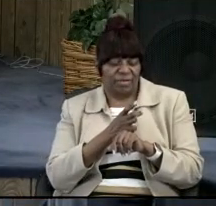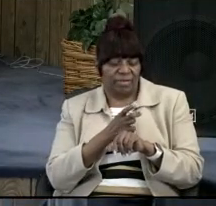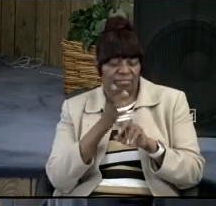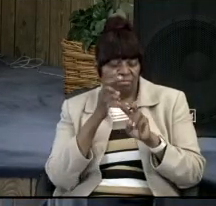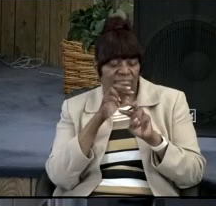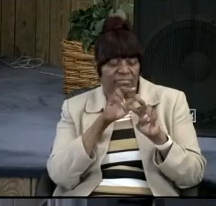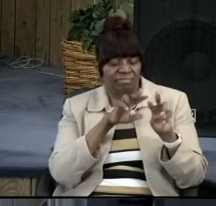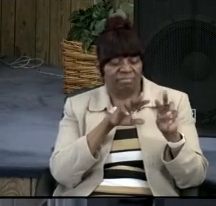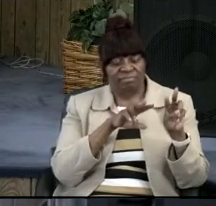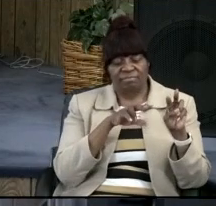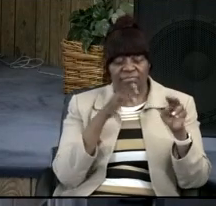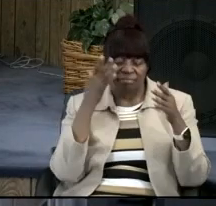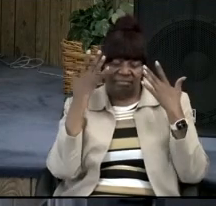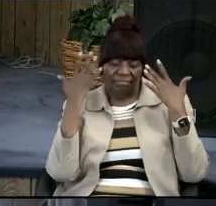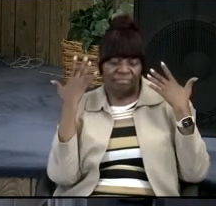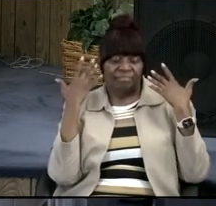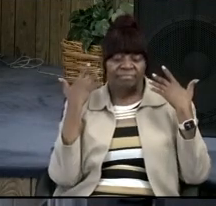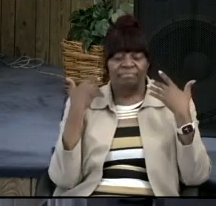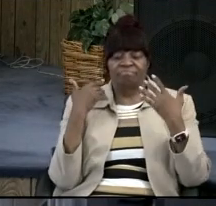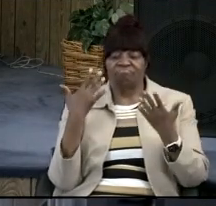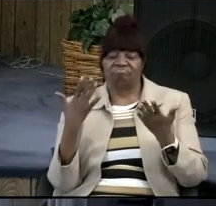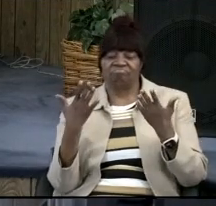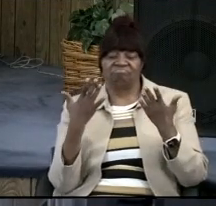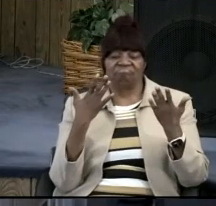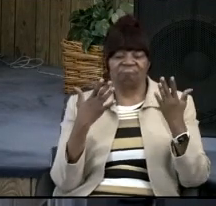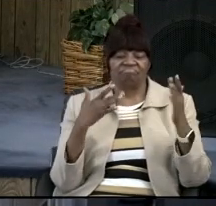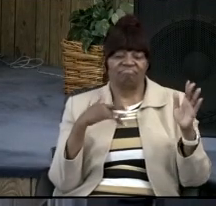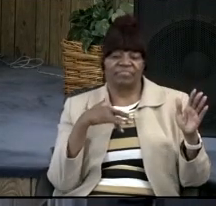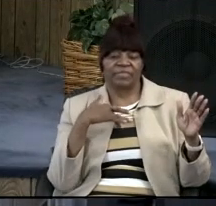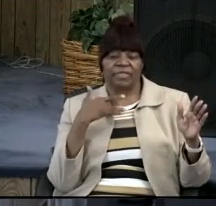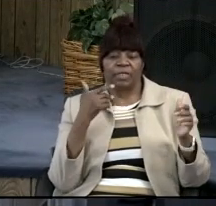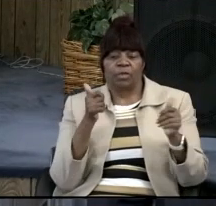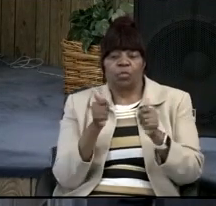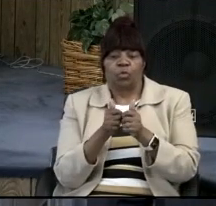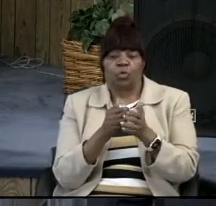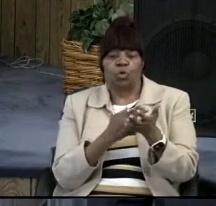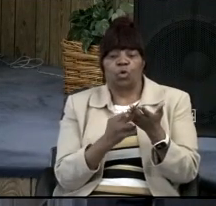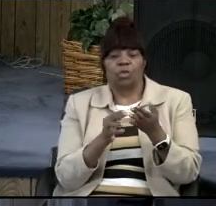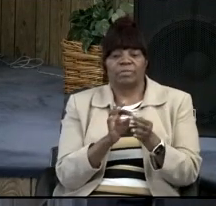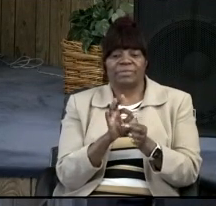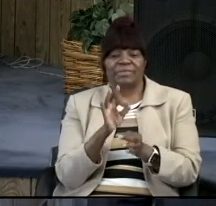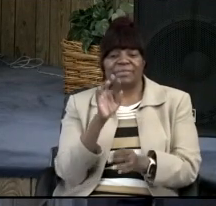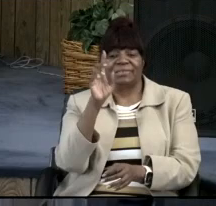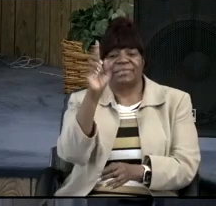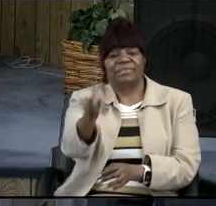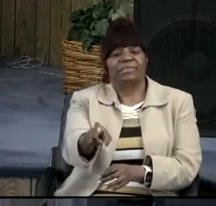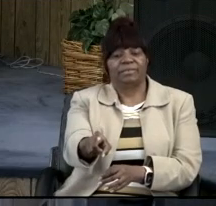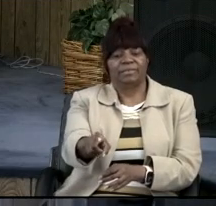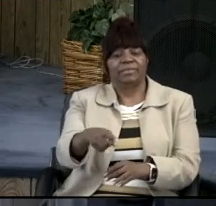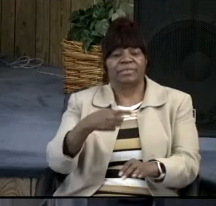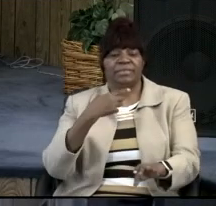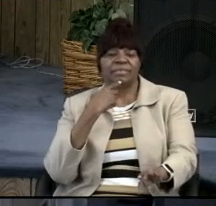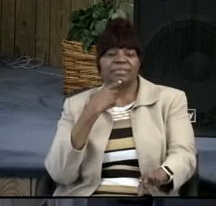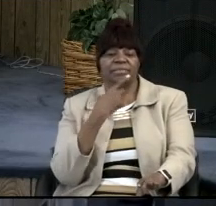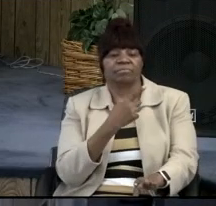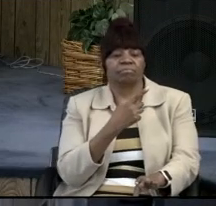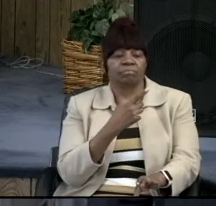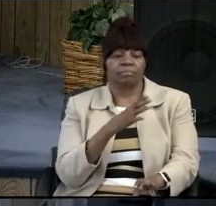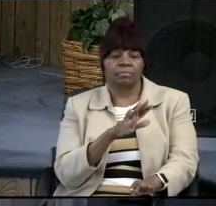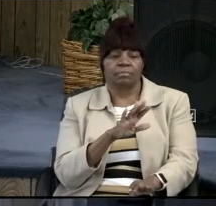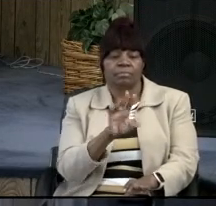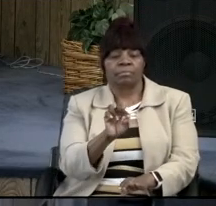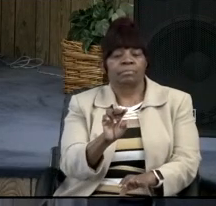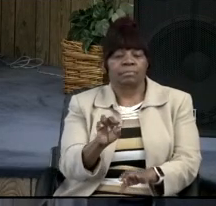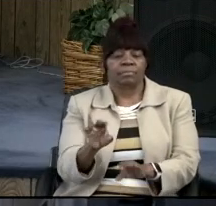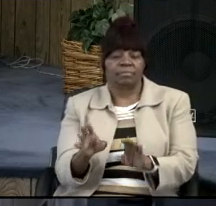get his attention, somebody who is filled with the Holy Spirit ought to say something.